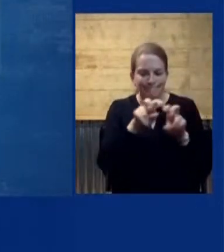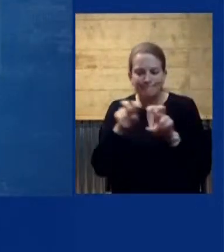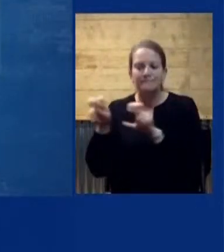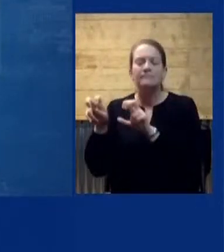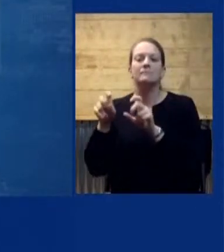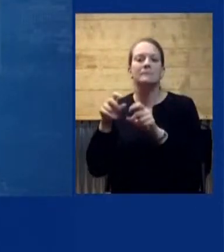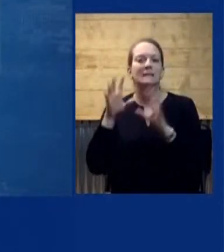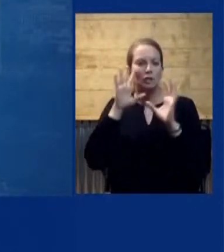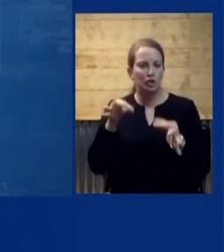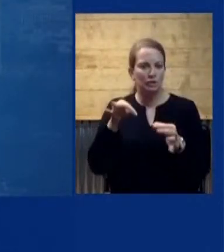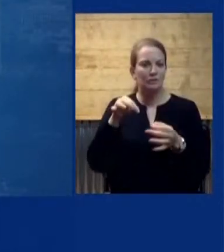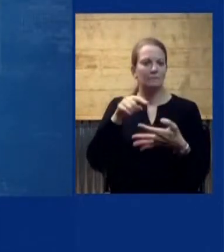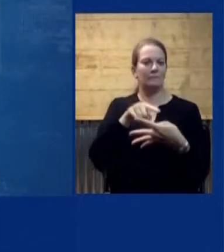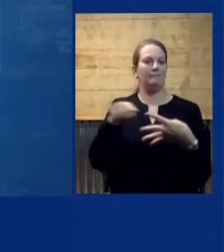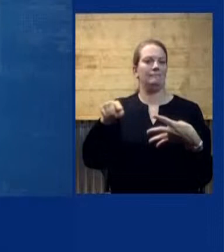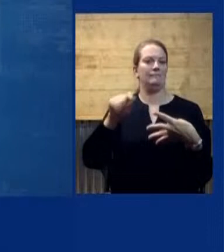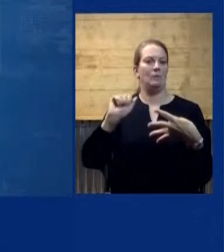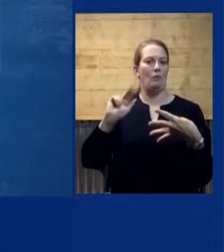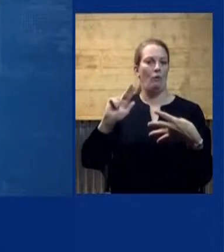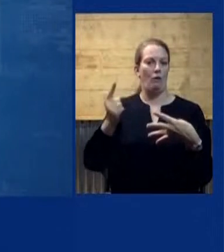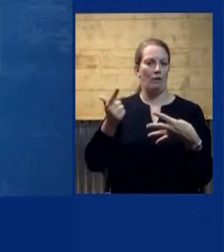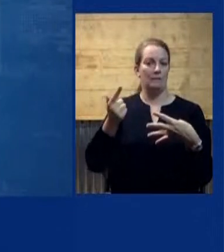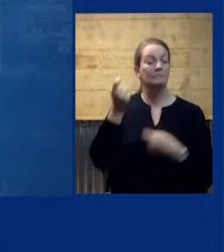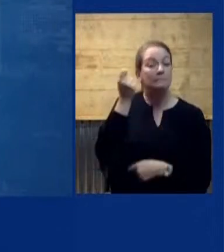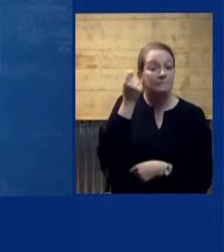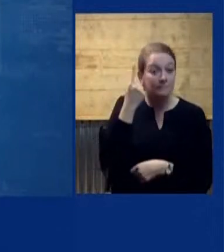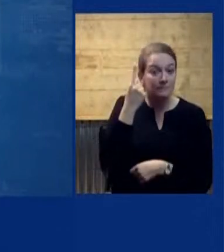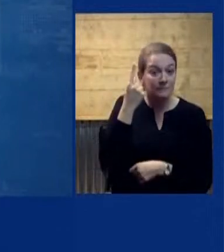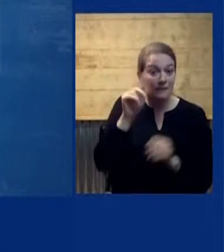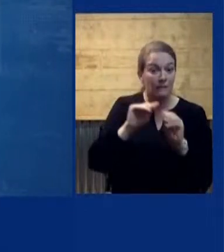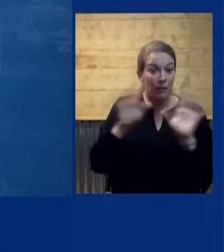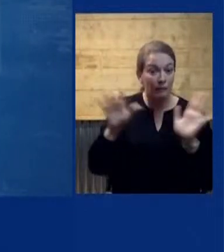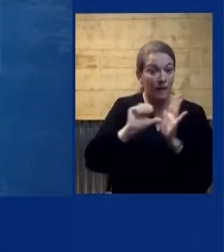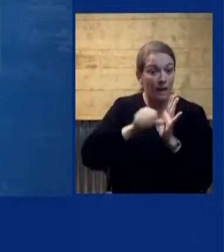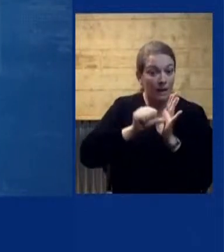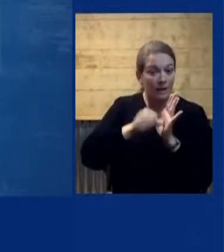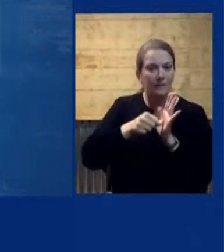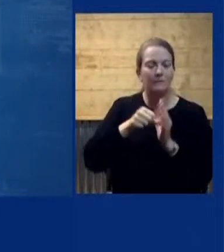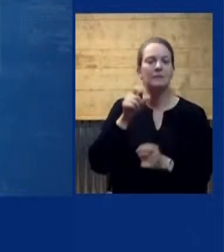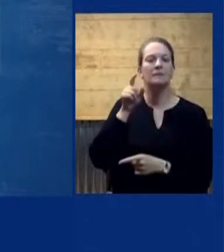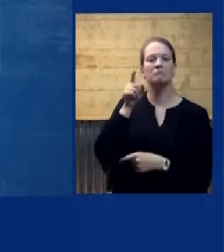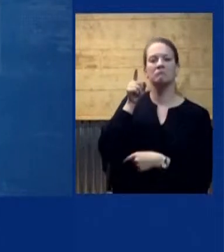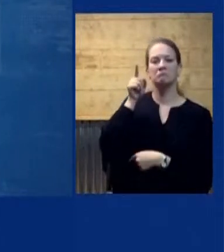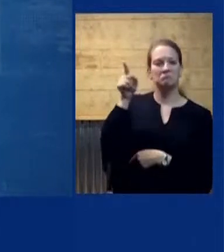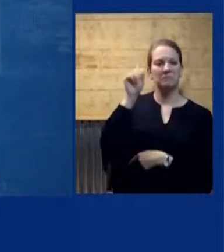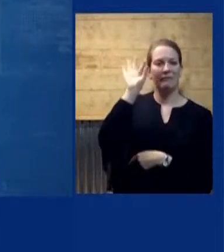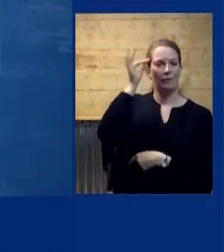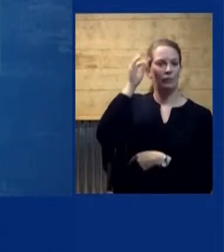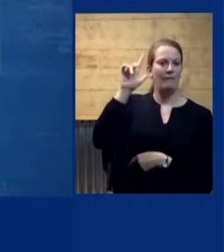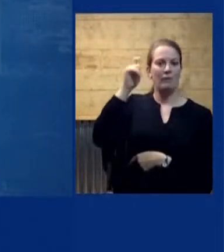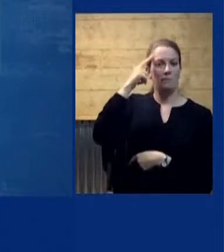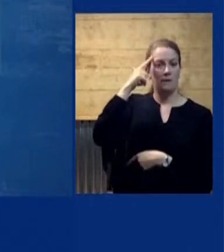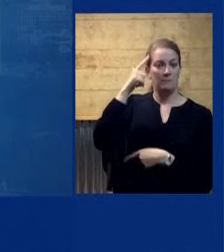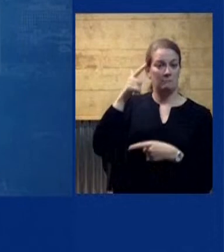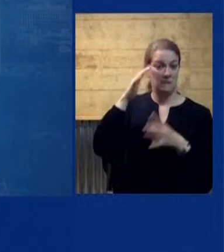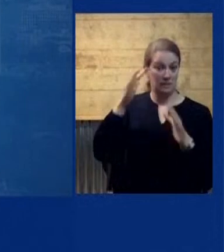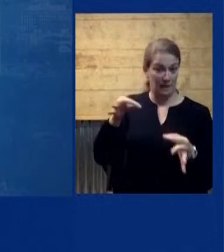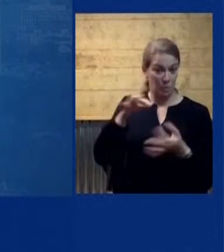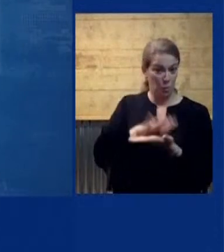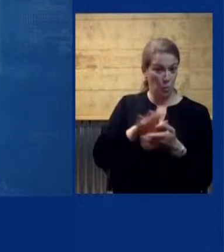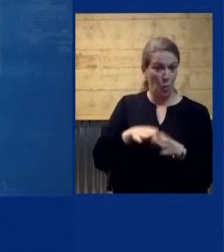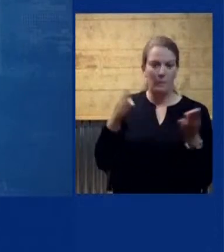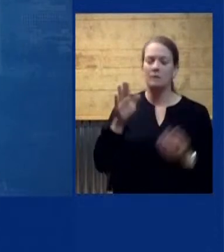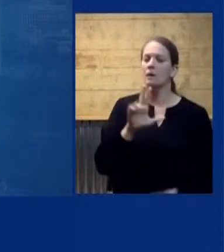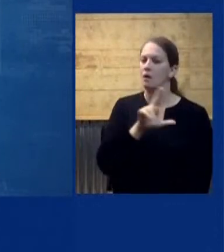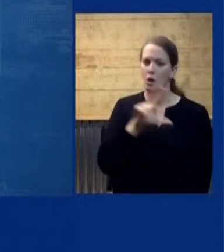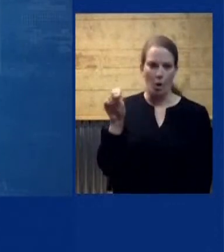clear, the federal government has no legal authority when it comes to school openings. And this